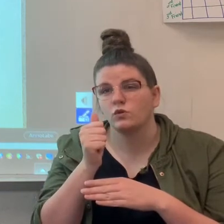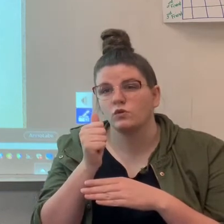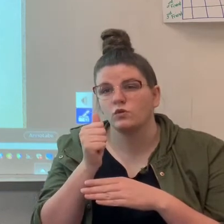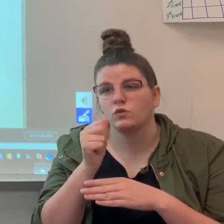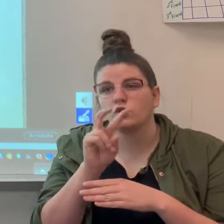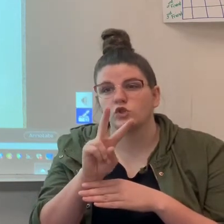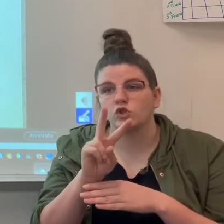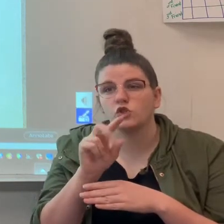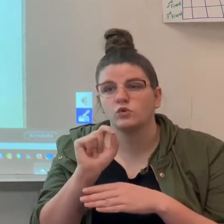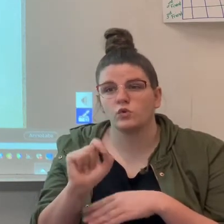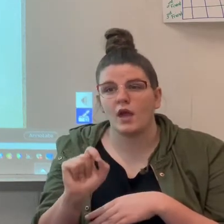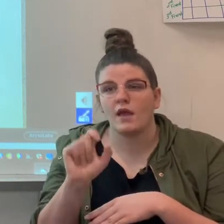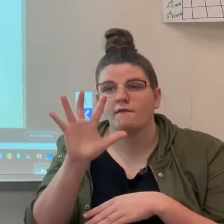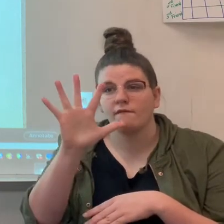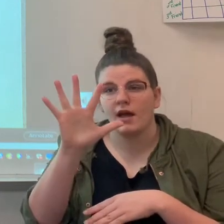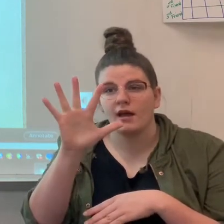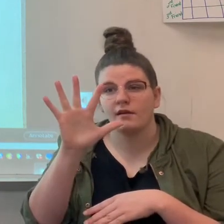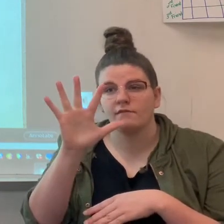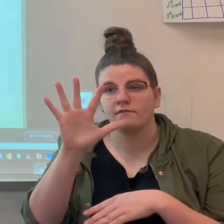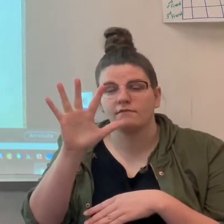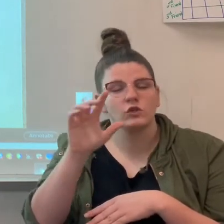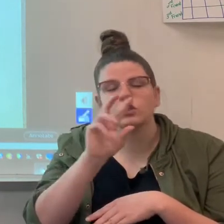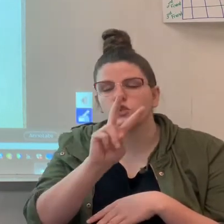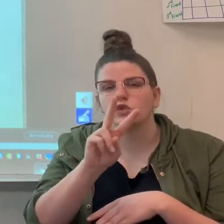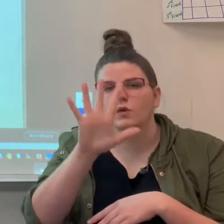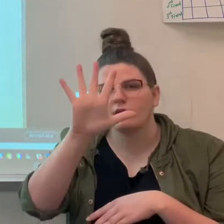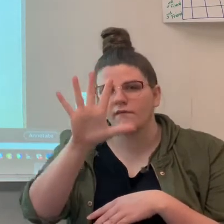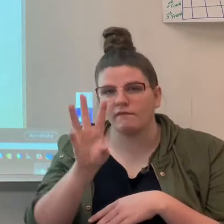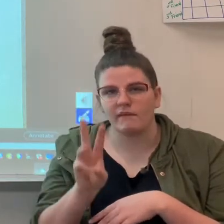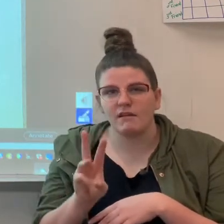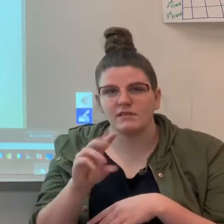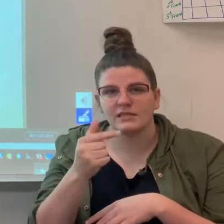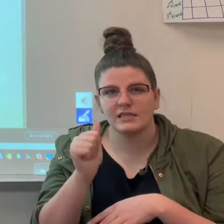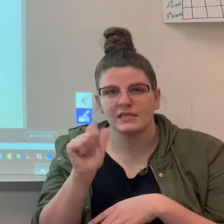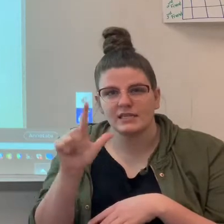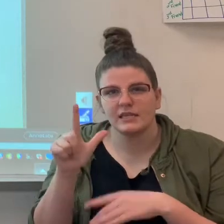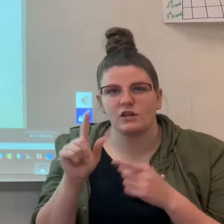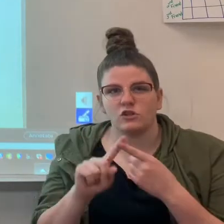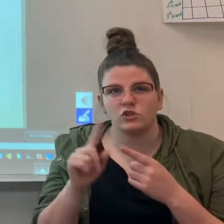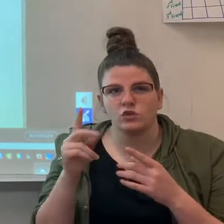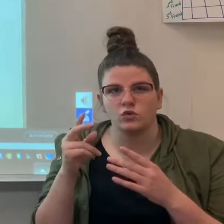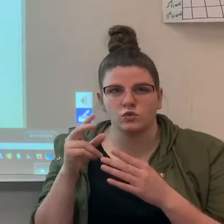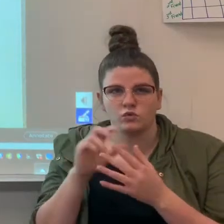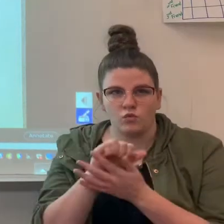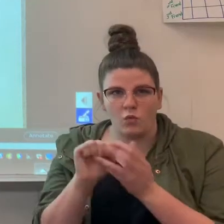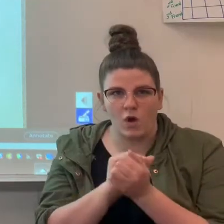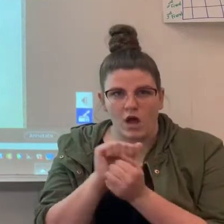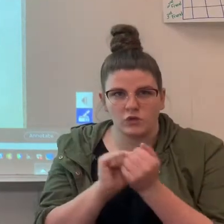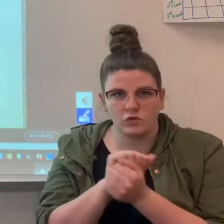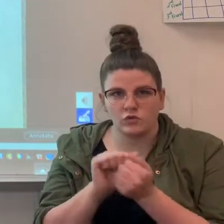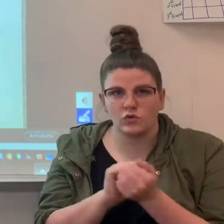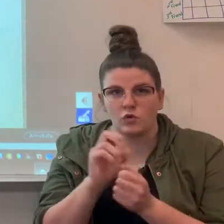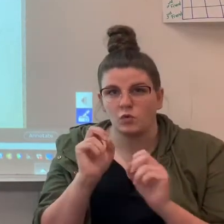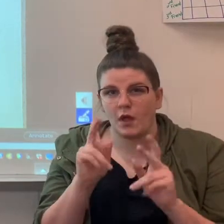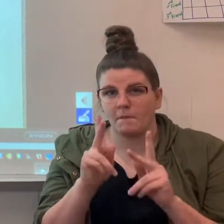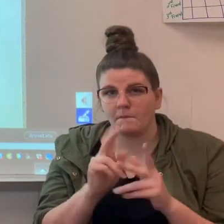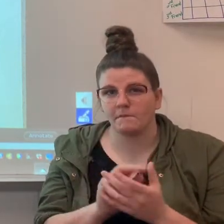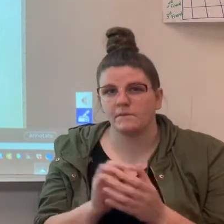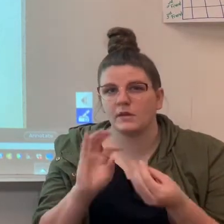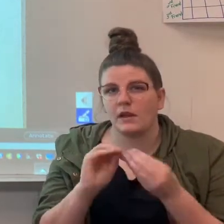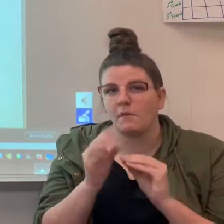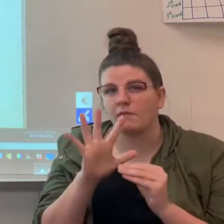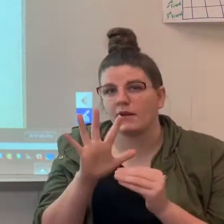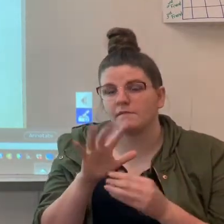5/6 of a gallon to be washed. Okay. Now Number